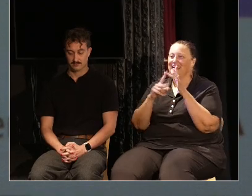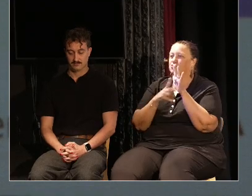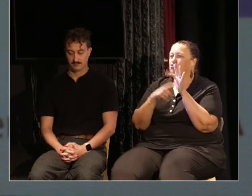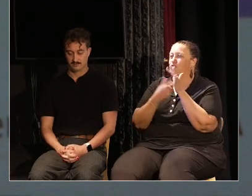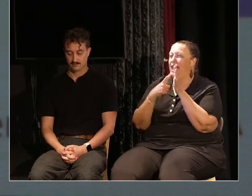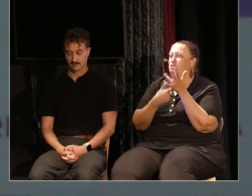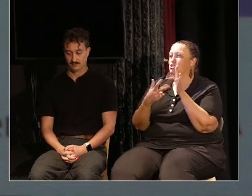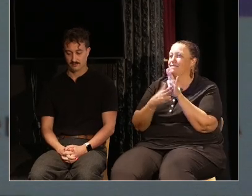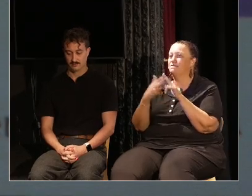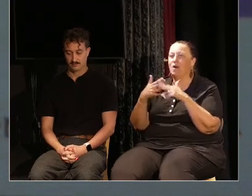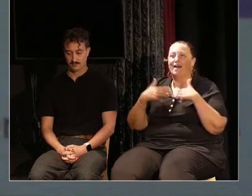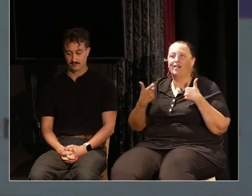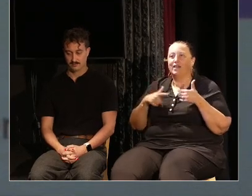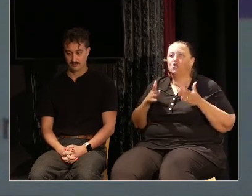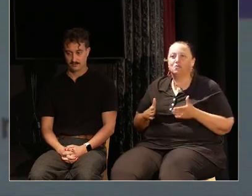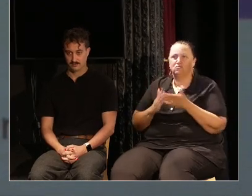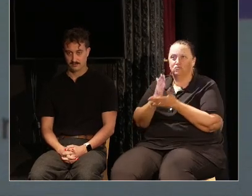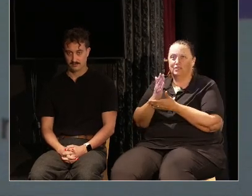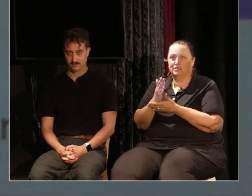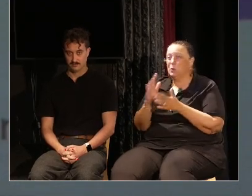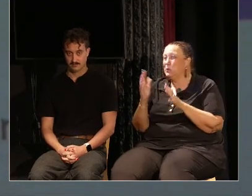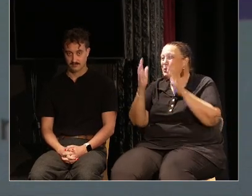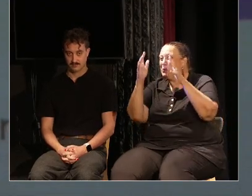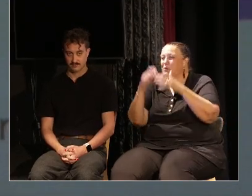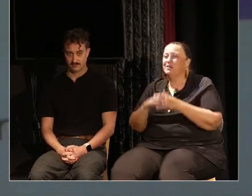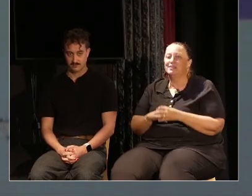Interaction for Health and Human Rights,